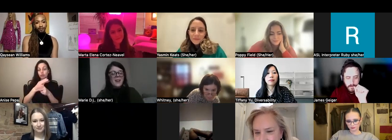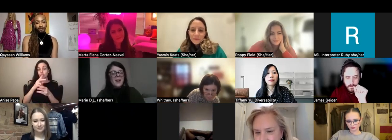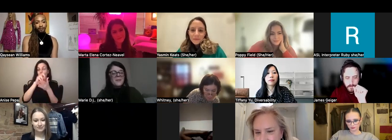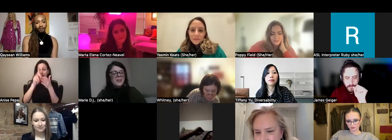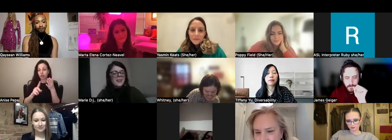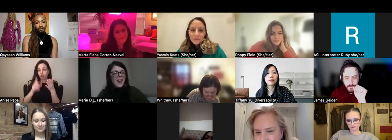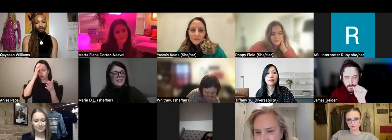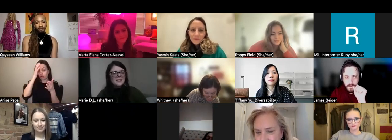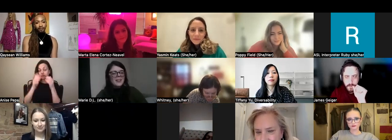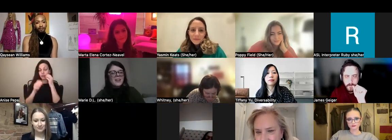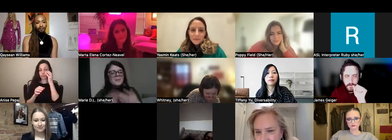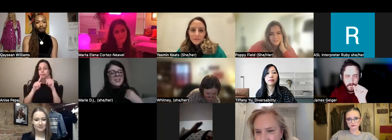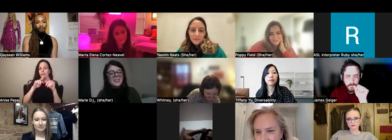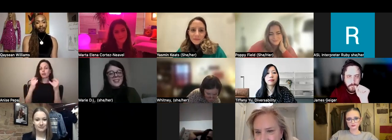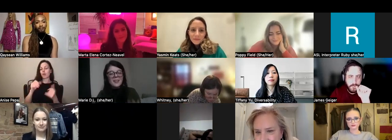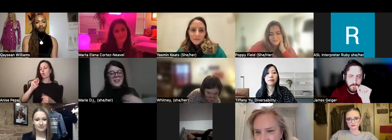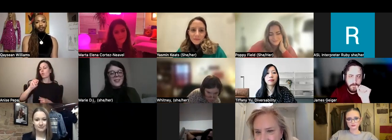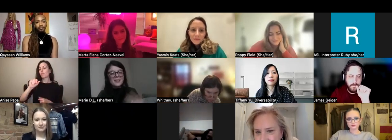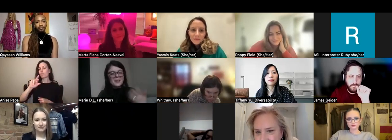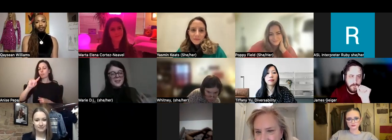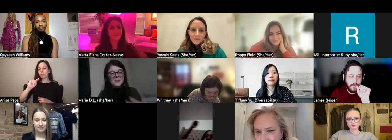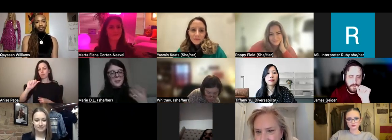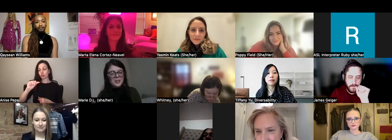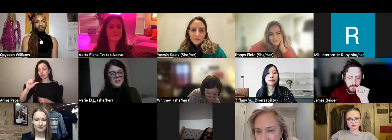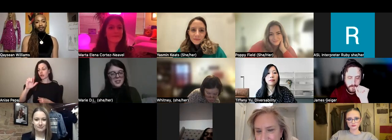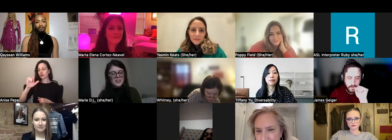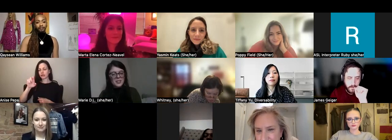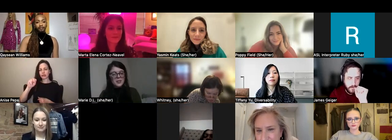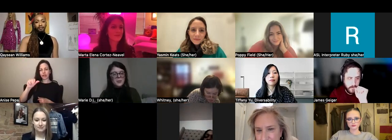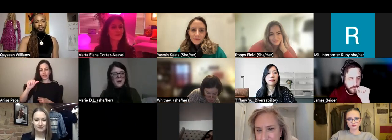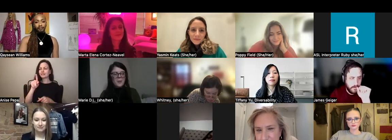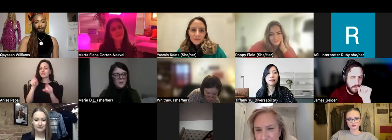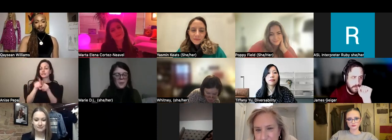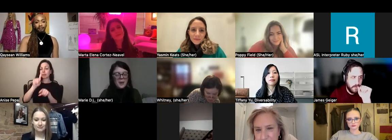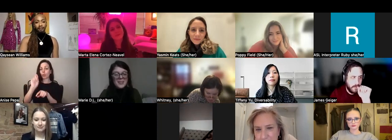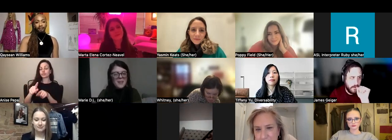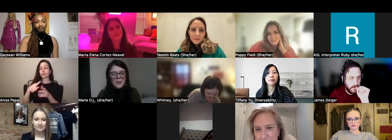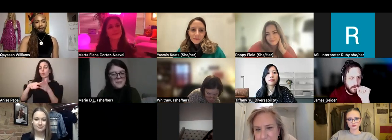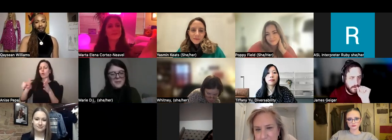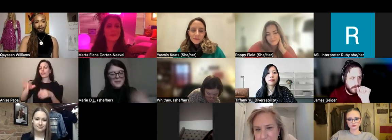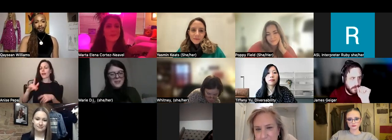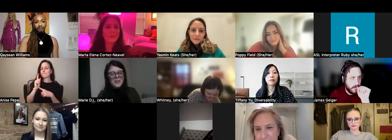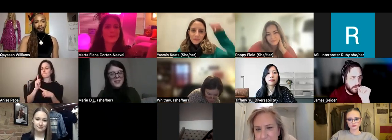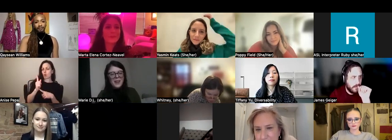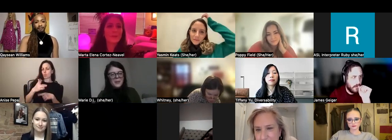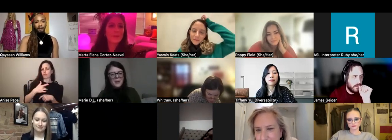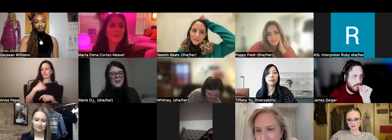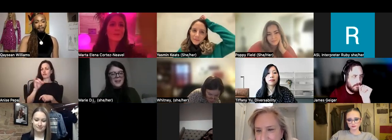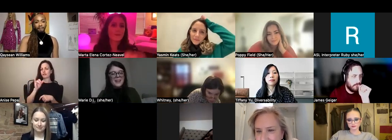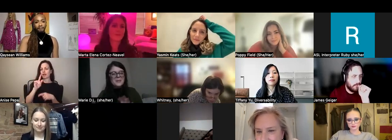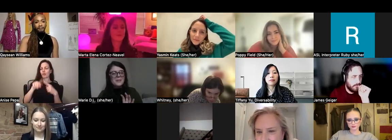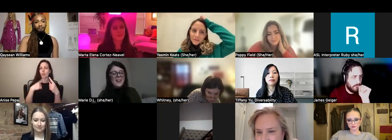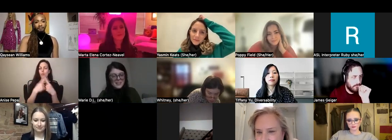ask Marta, Elena, I would love to pose the same question to you. What did that moment feel like when you